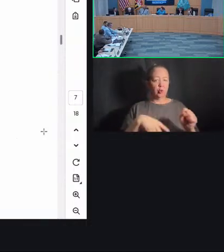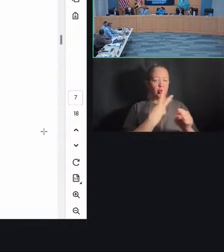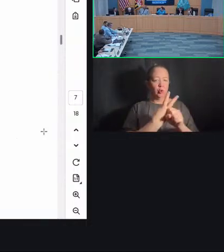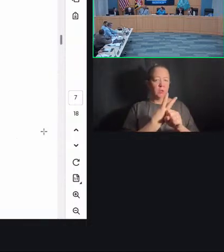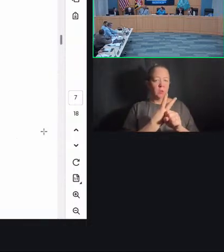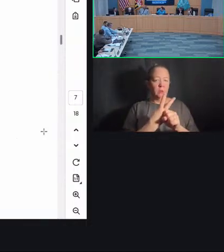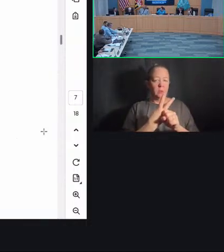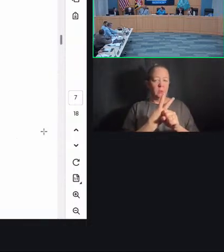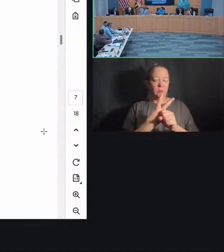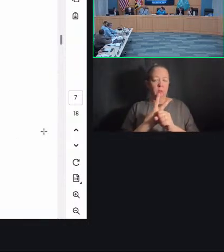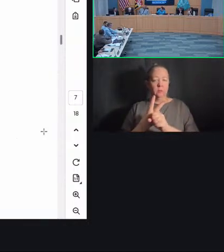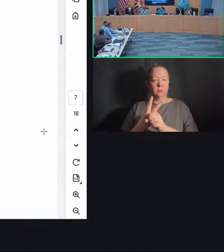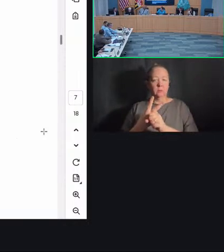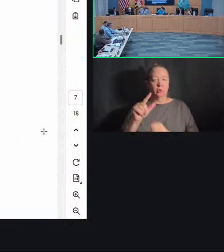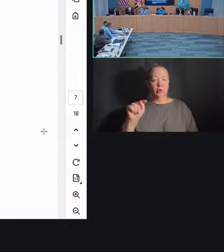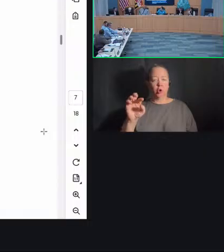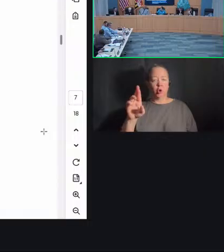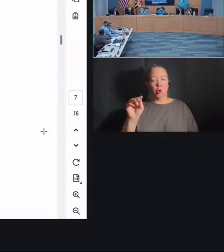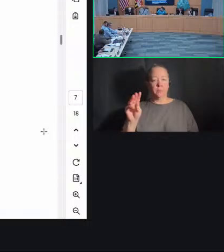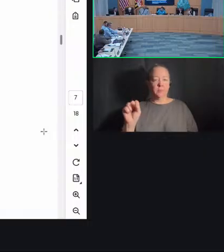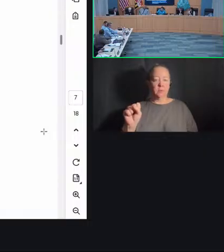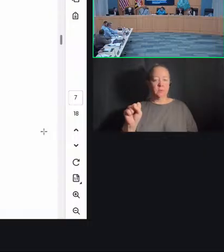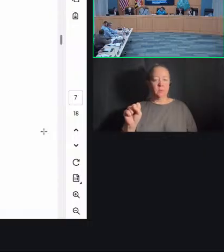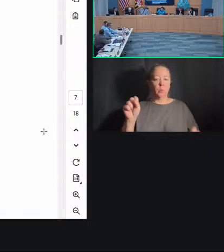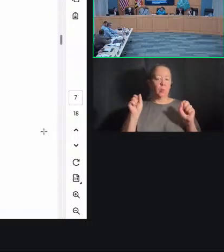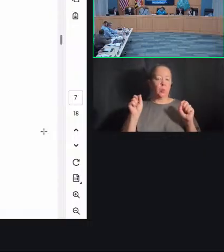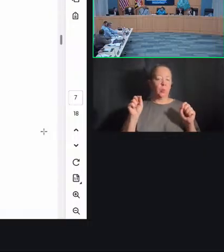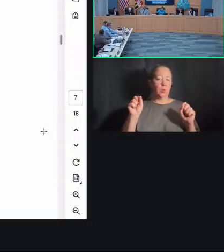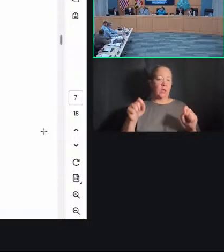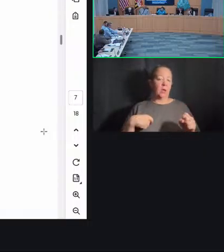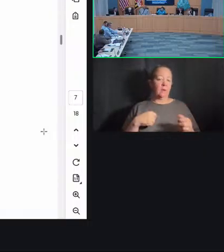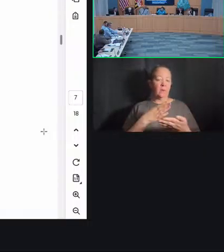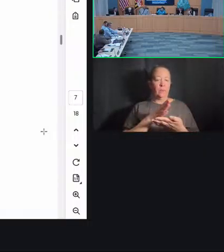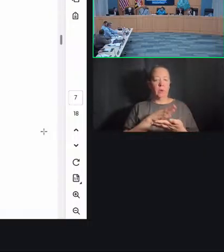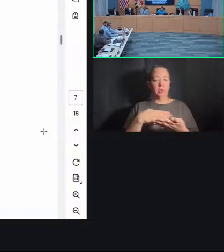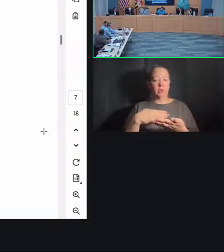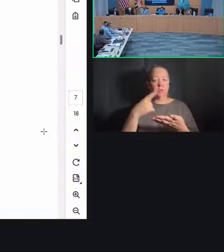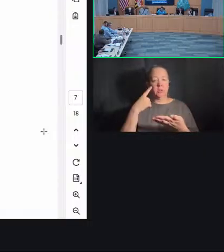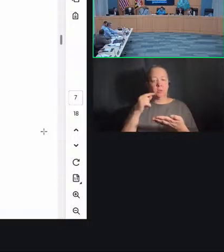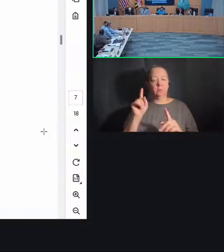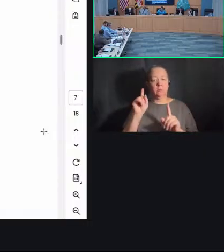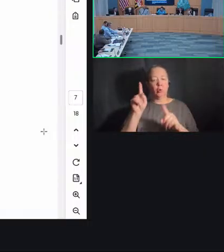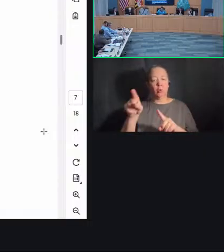a budget to go to MML every other year, right? Or we just say,